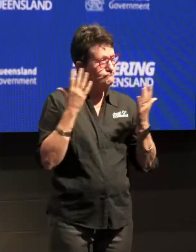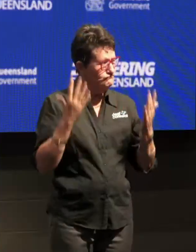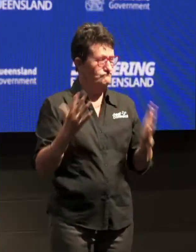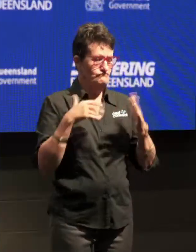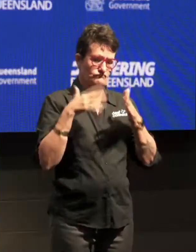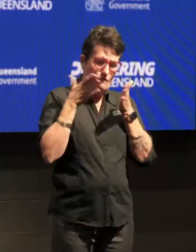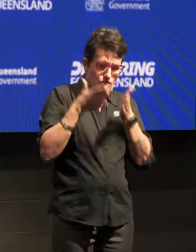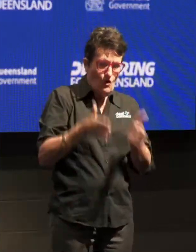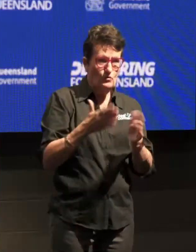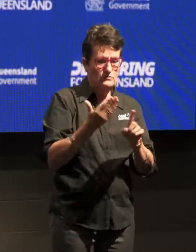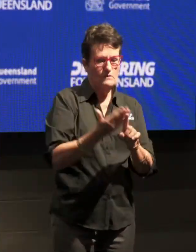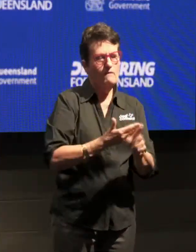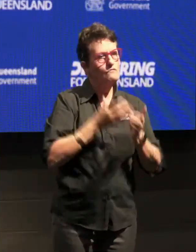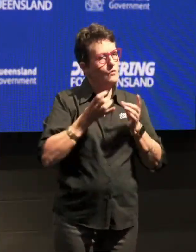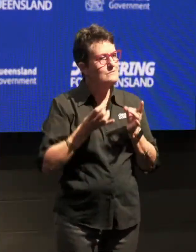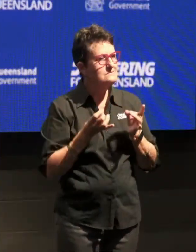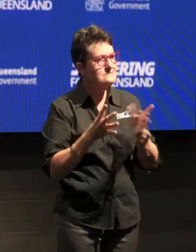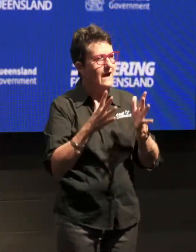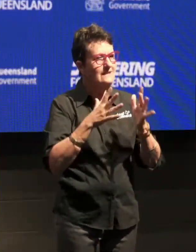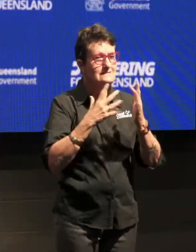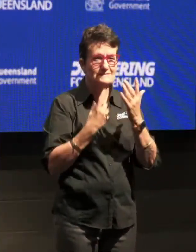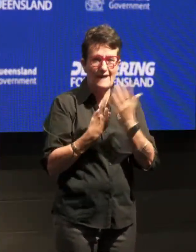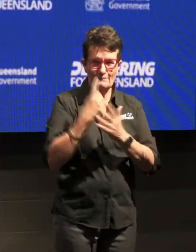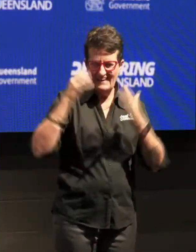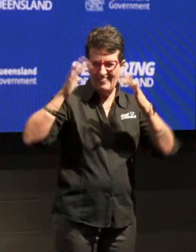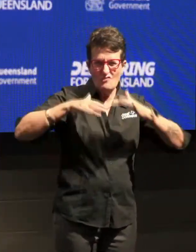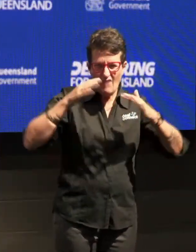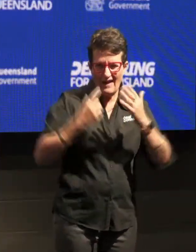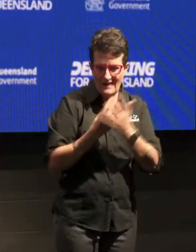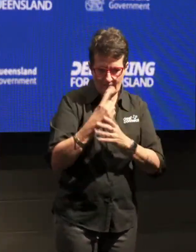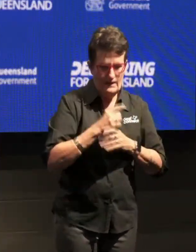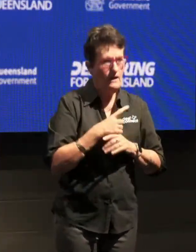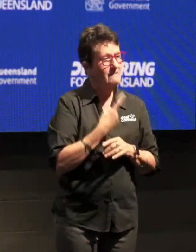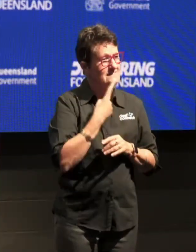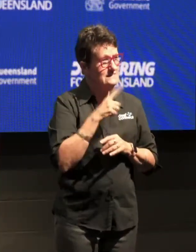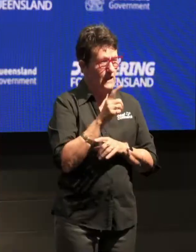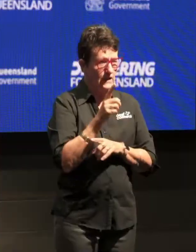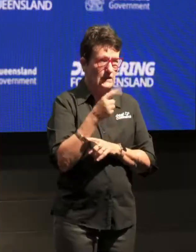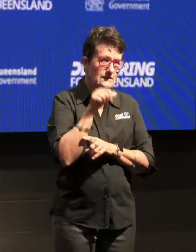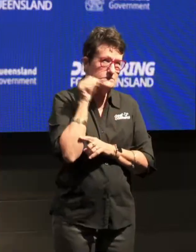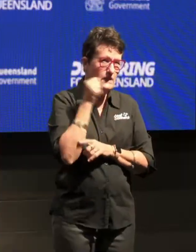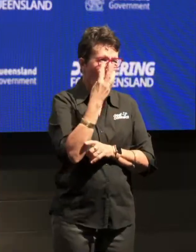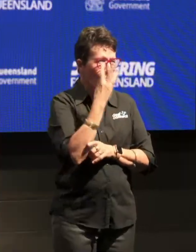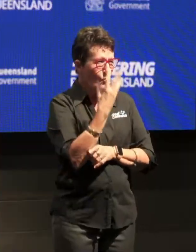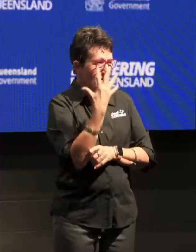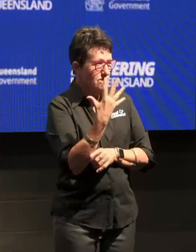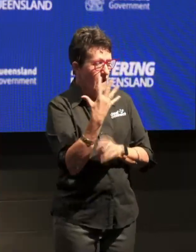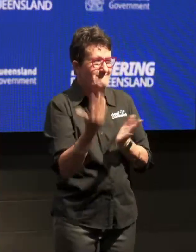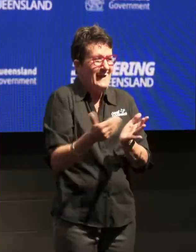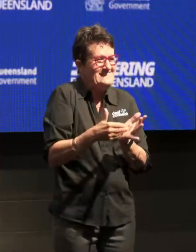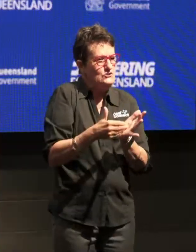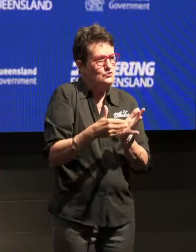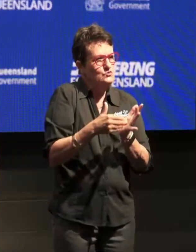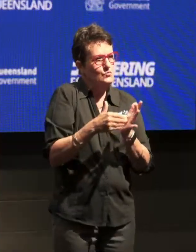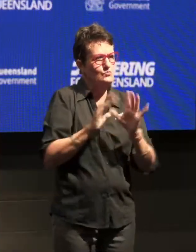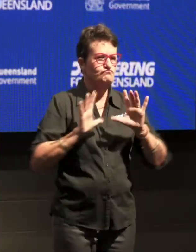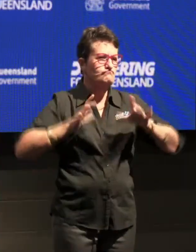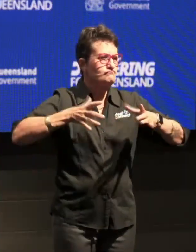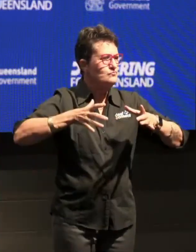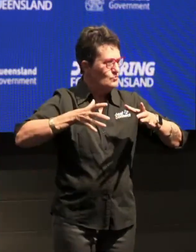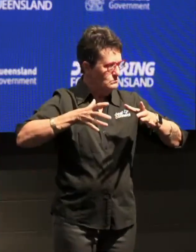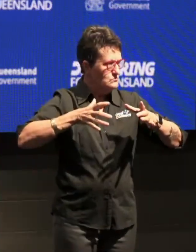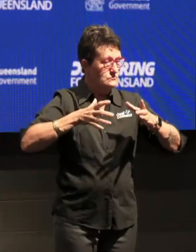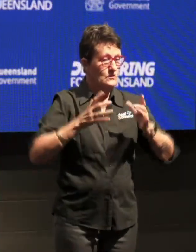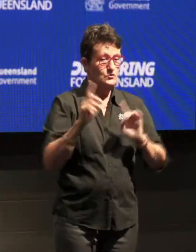this before the start of this disaster event. But I mentioned yesterday 35 additional SES crews. Well, there's another